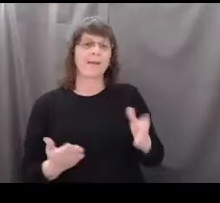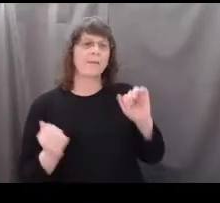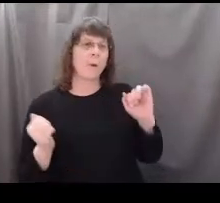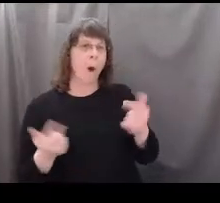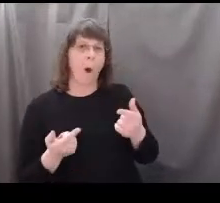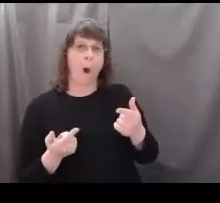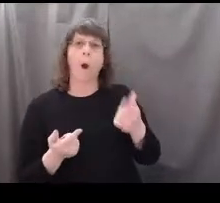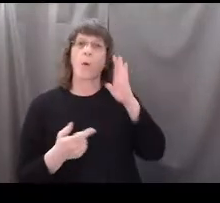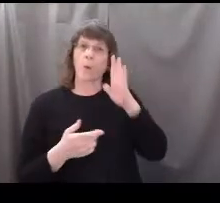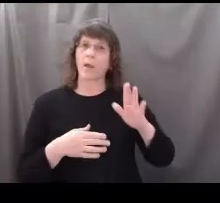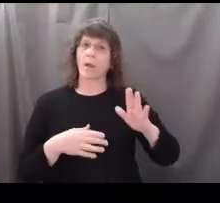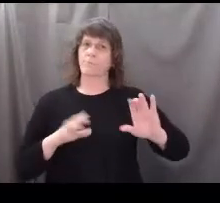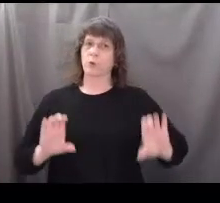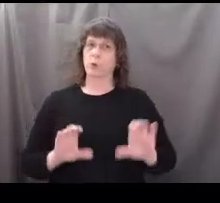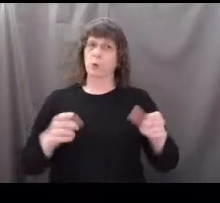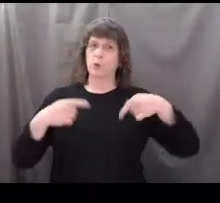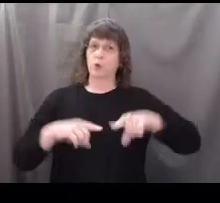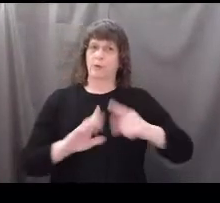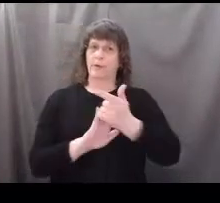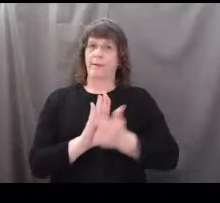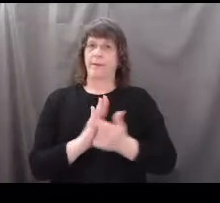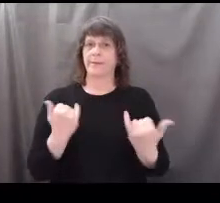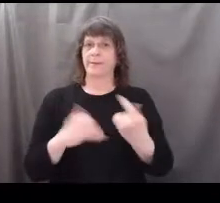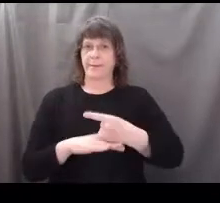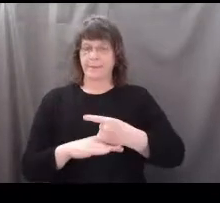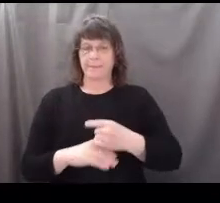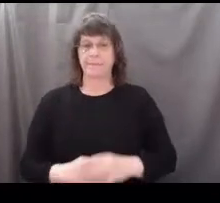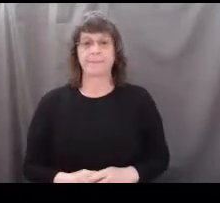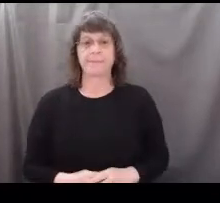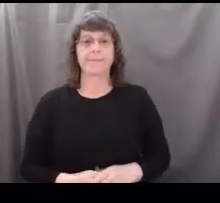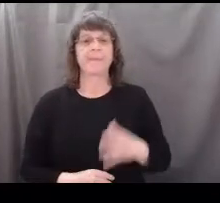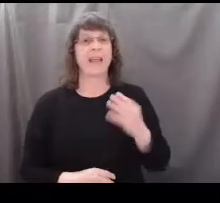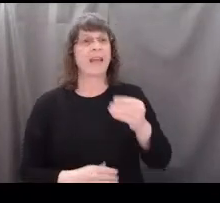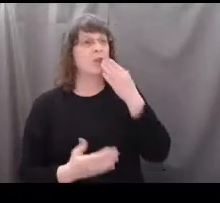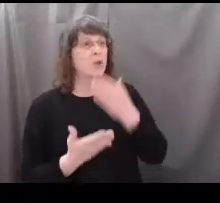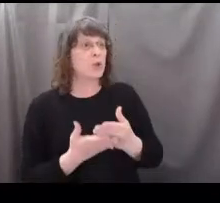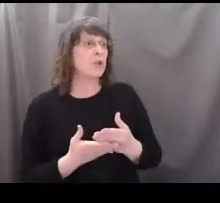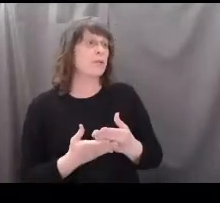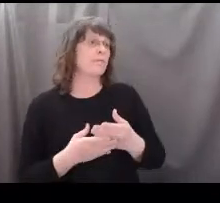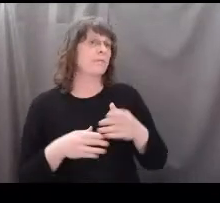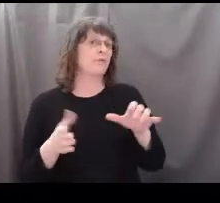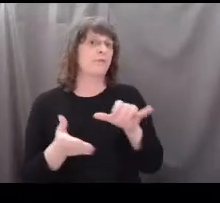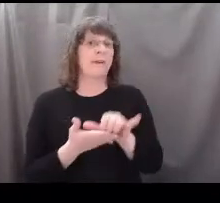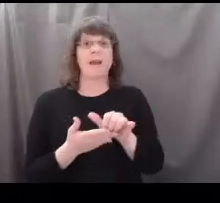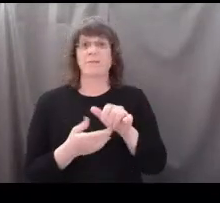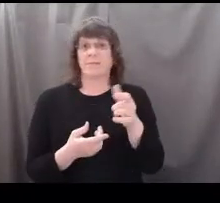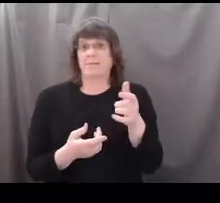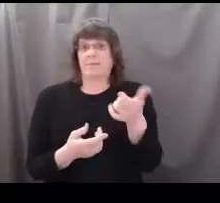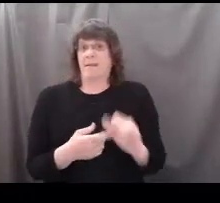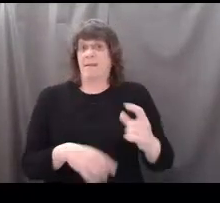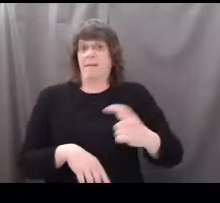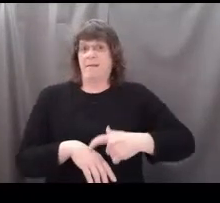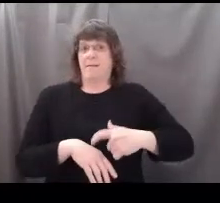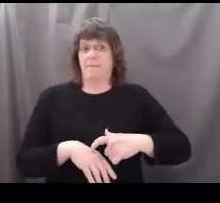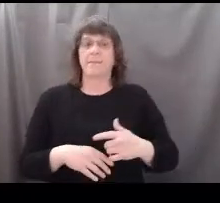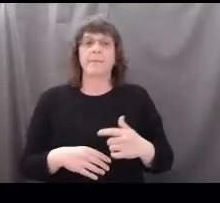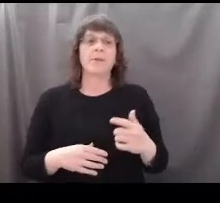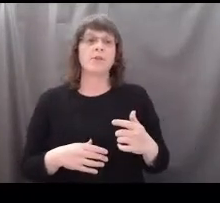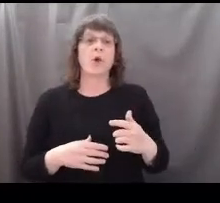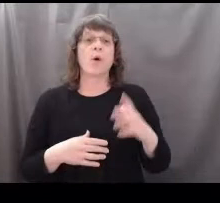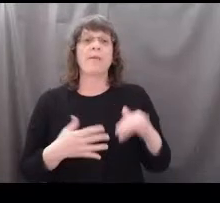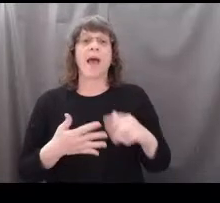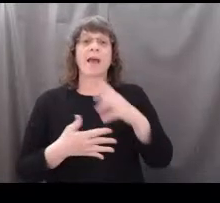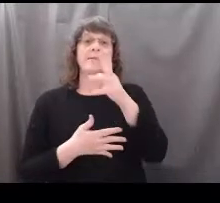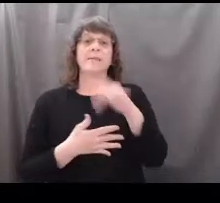going to practice during the lesson today, and good to practice whenever. So those spell